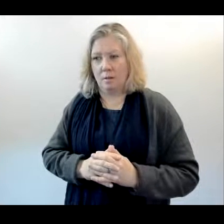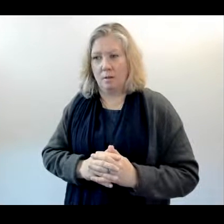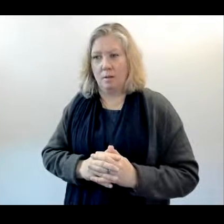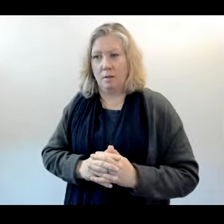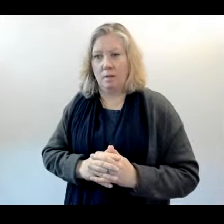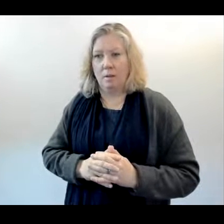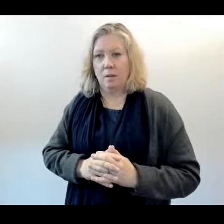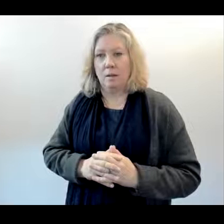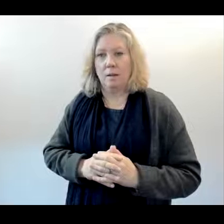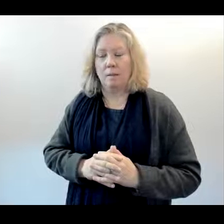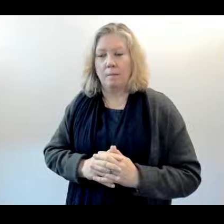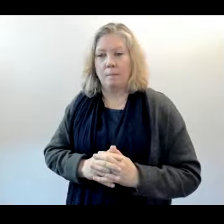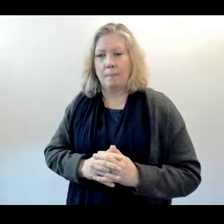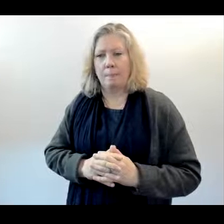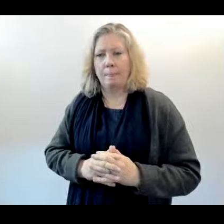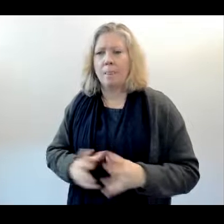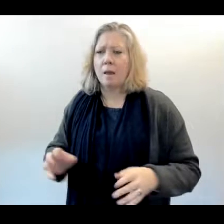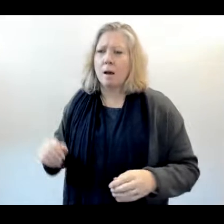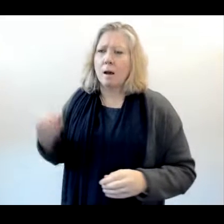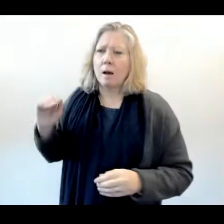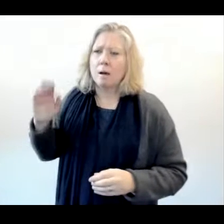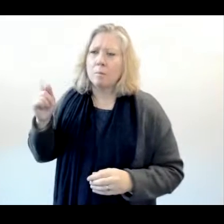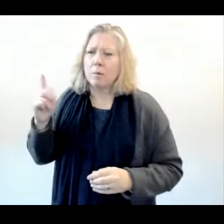I apologize if I missed this in Brandon's